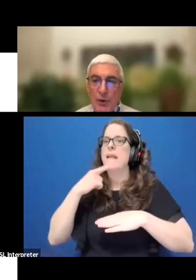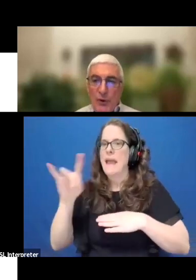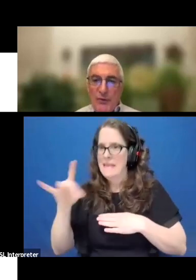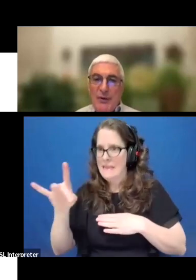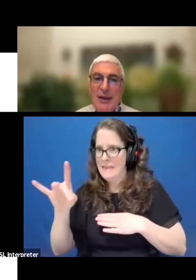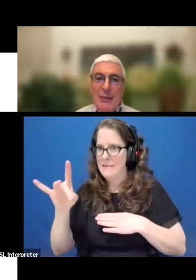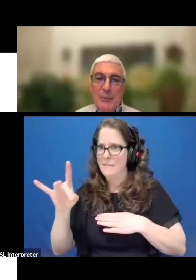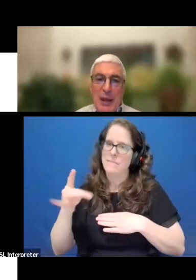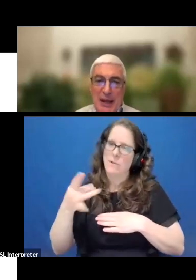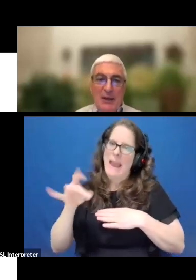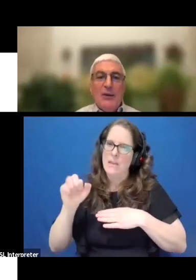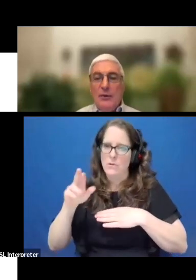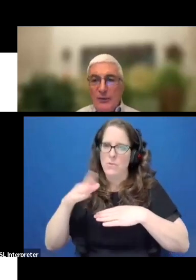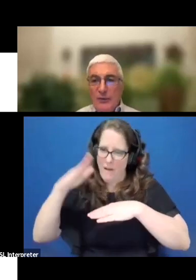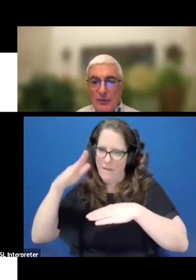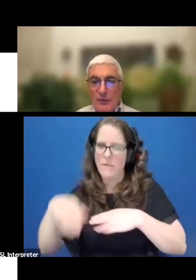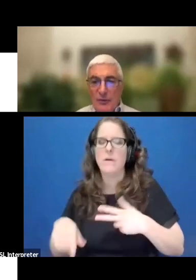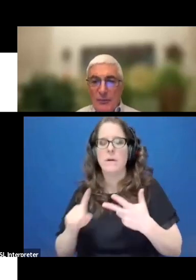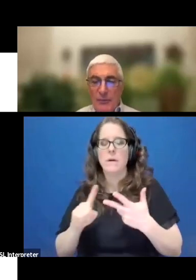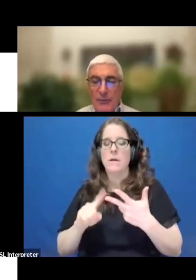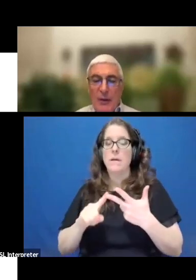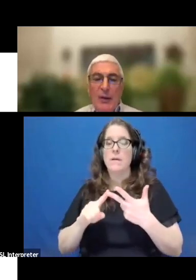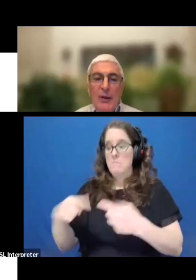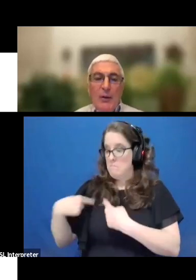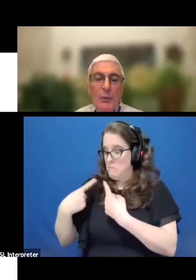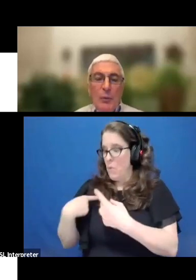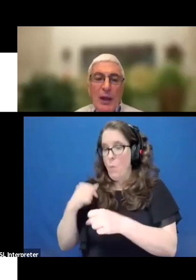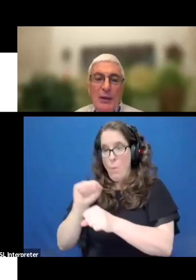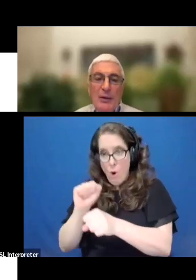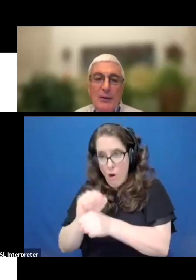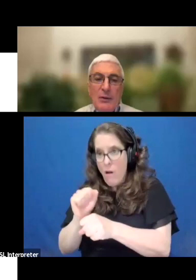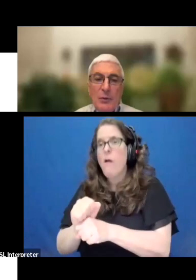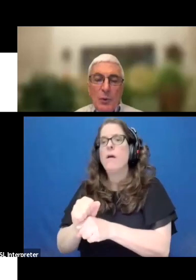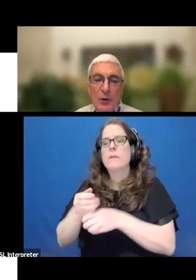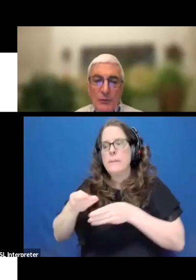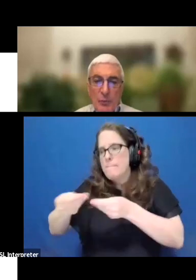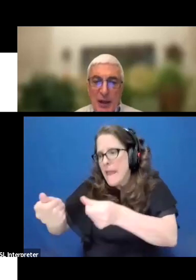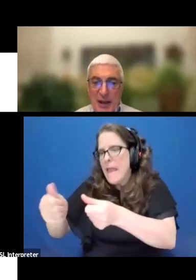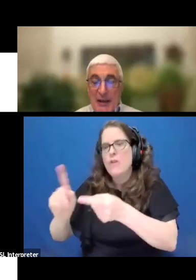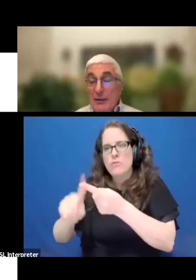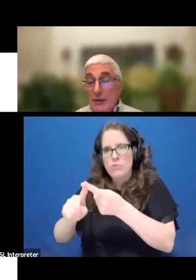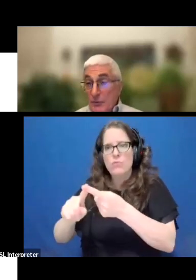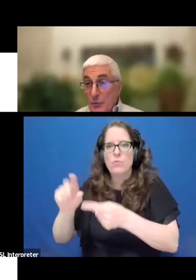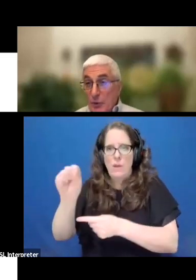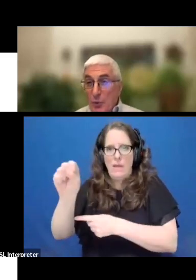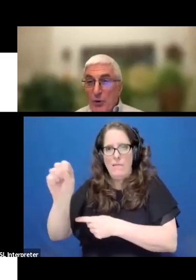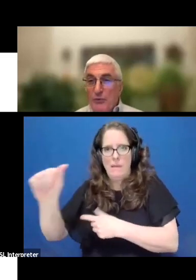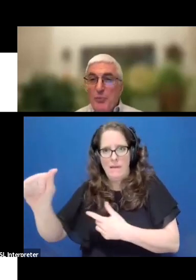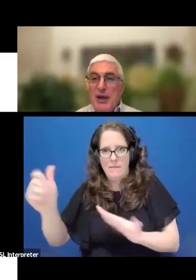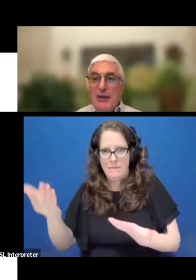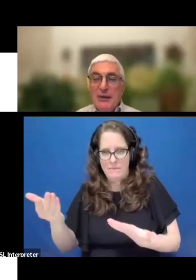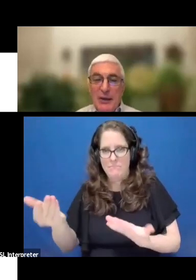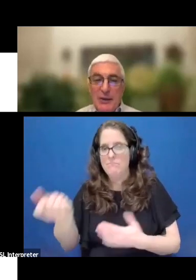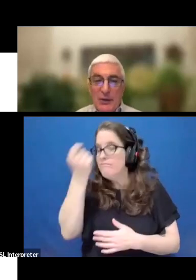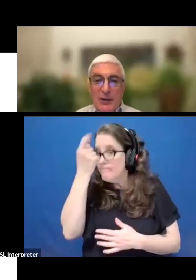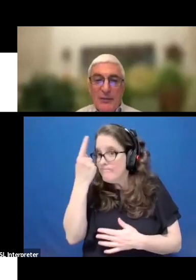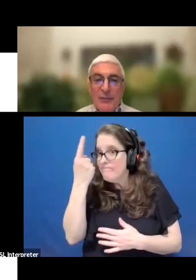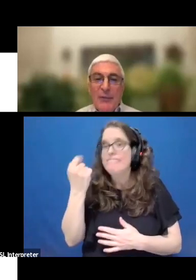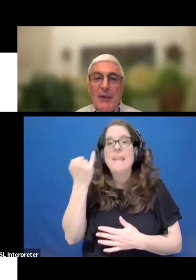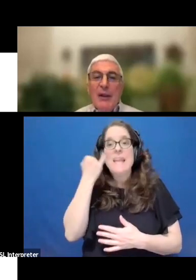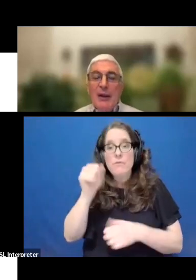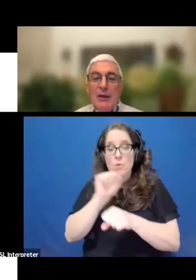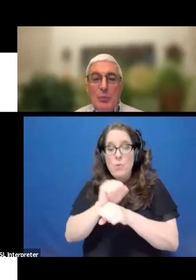have worked and paid into the system. When you work for pay, at least when you work for pay